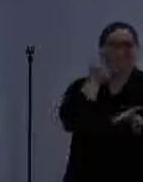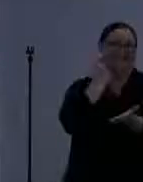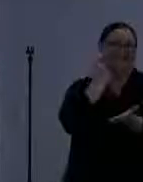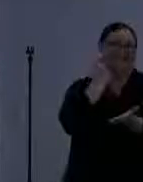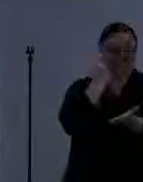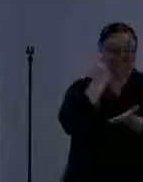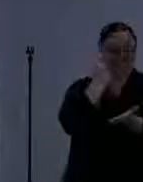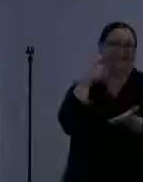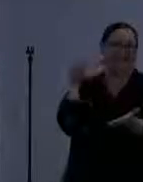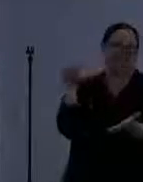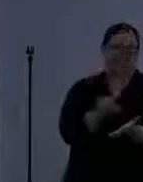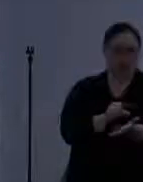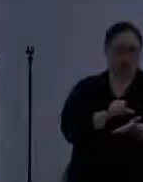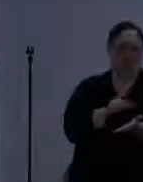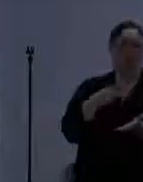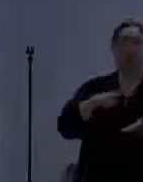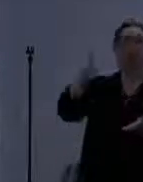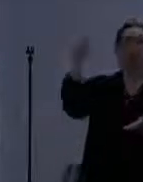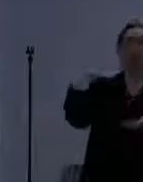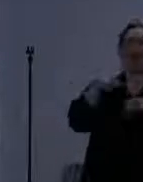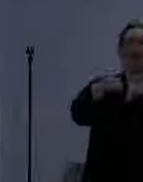different departments together.